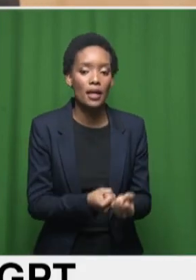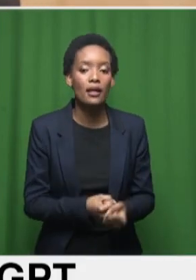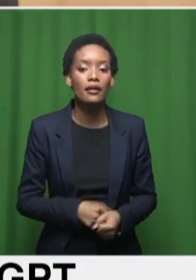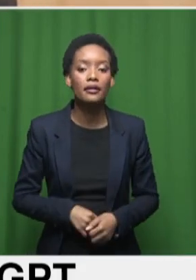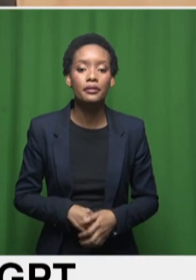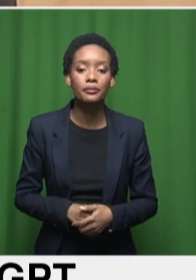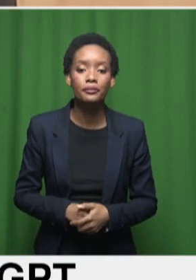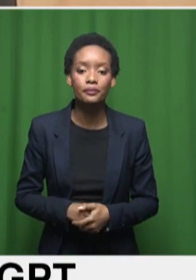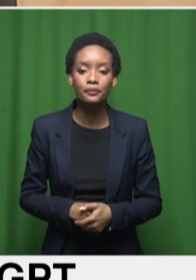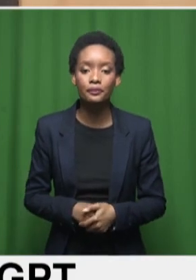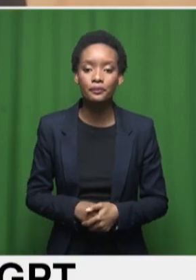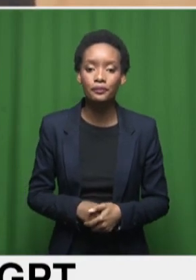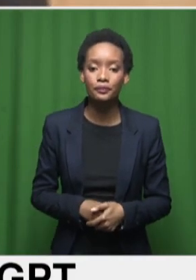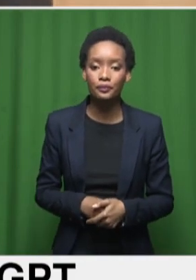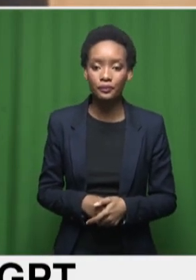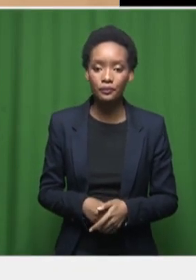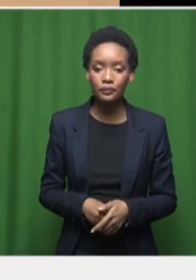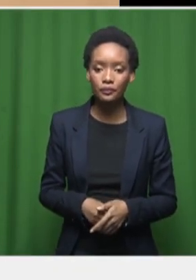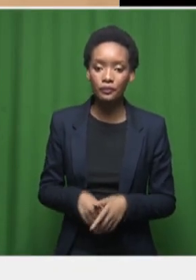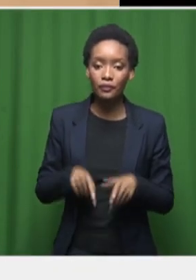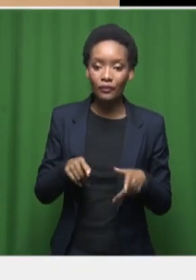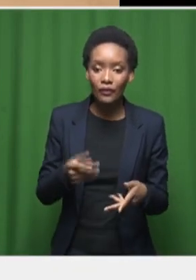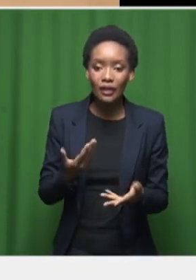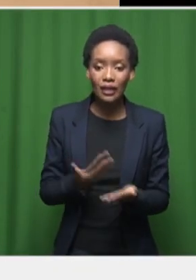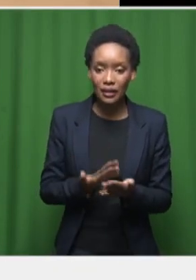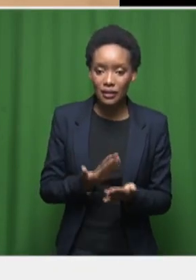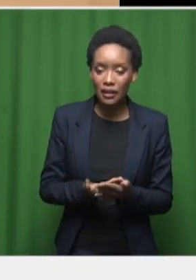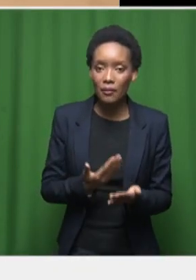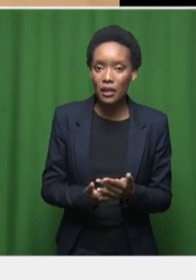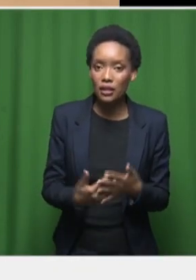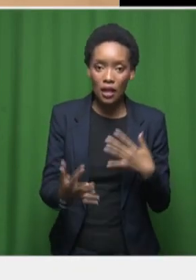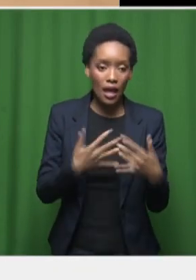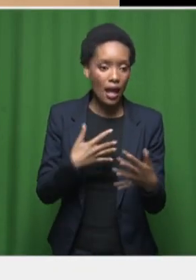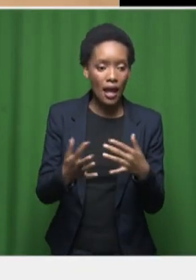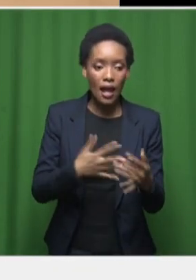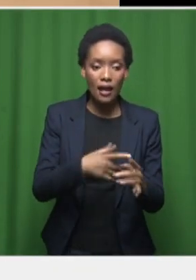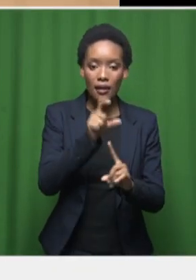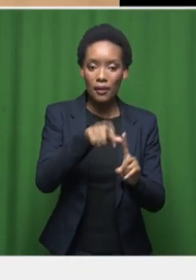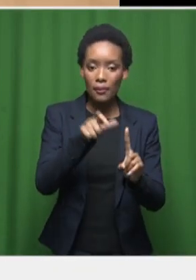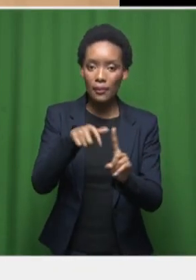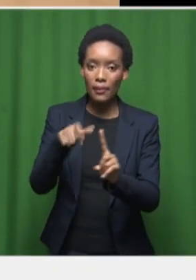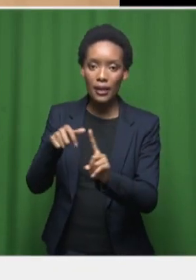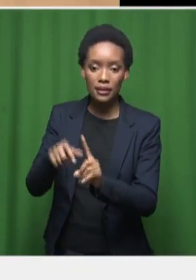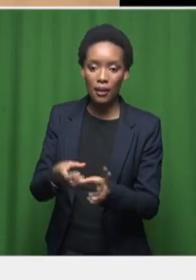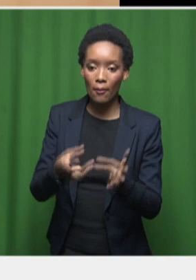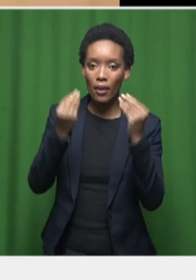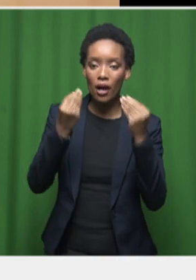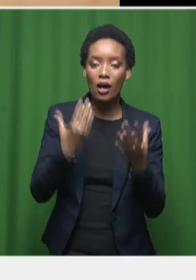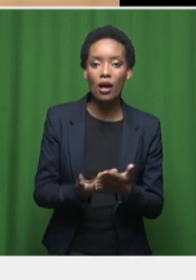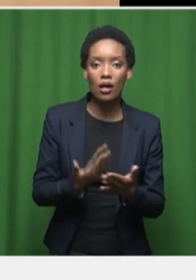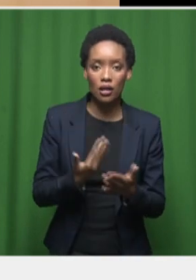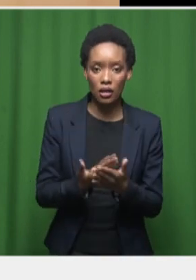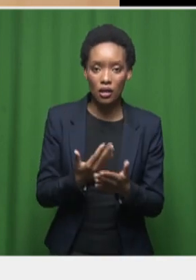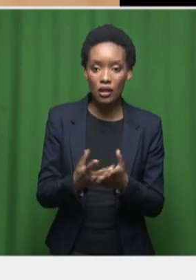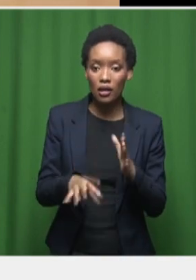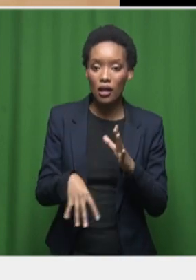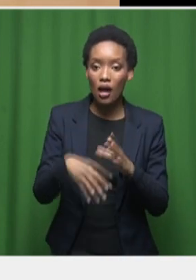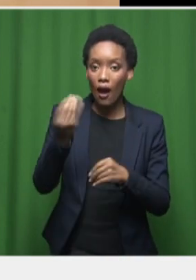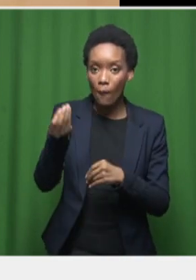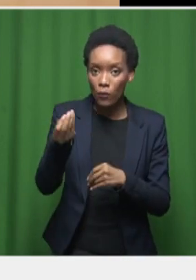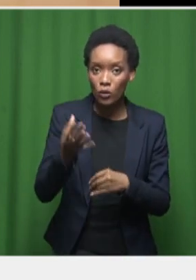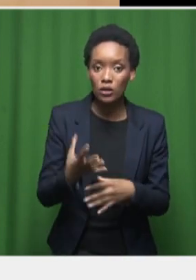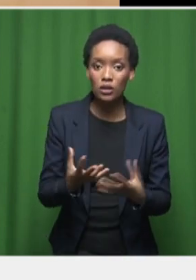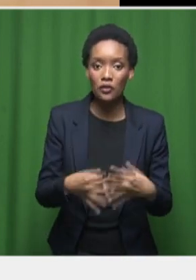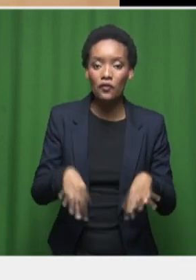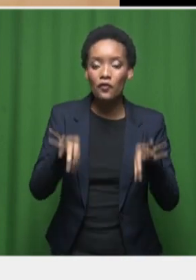see, these capabilities could fall in anyone's hand. And the output or the value of this would